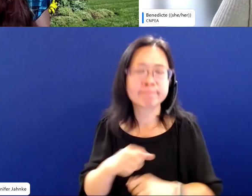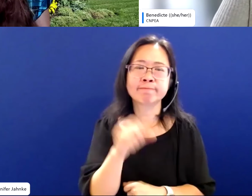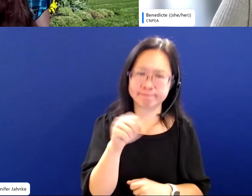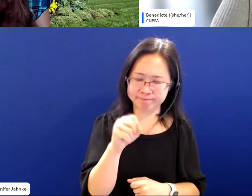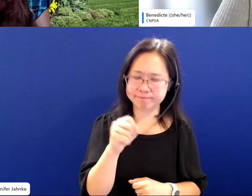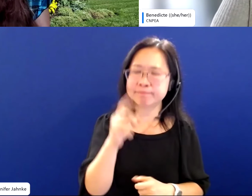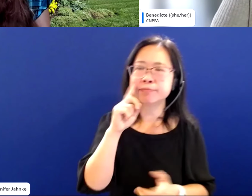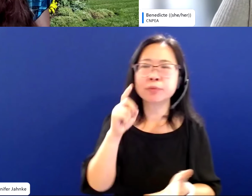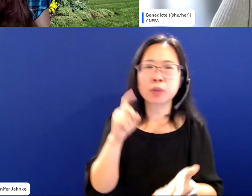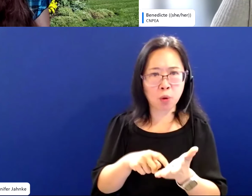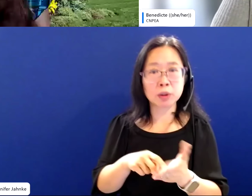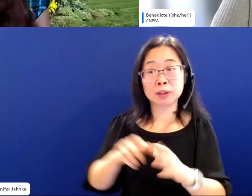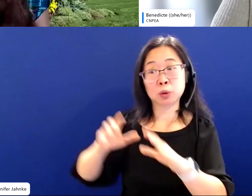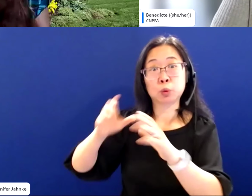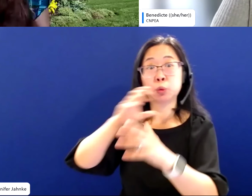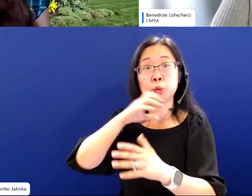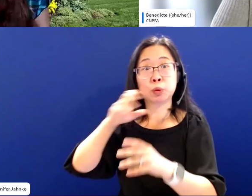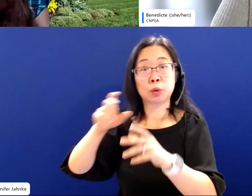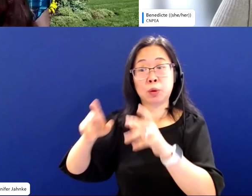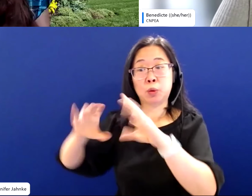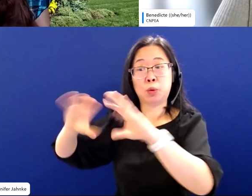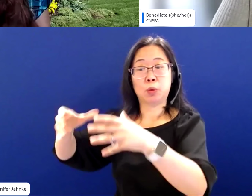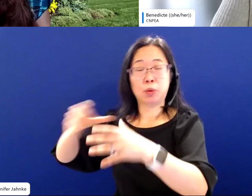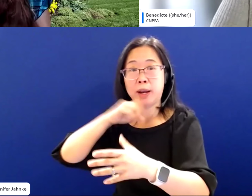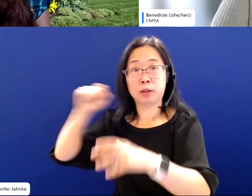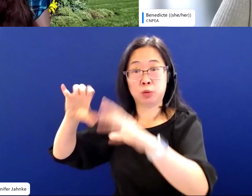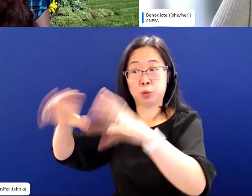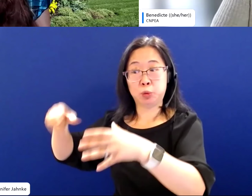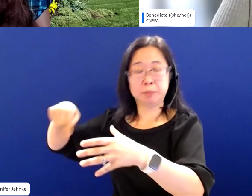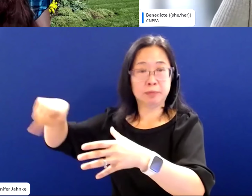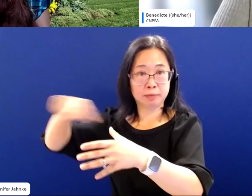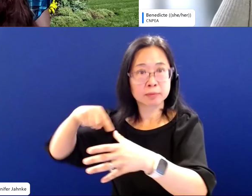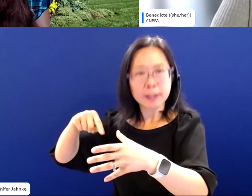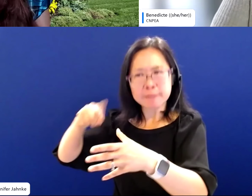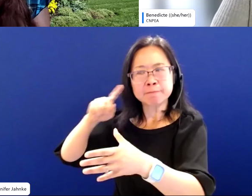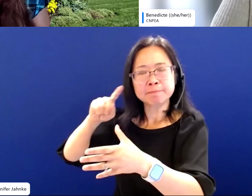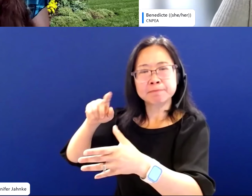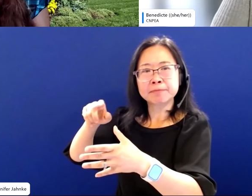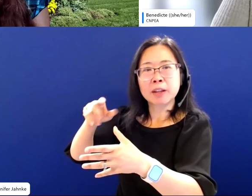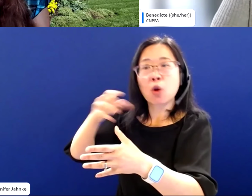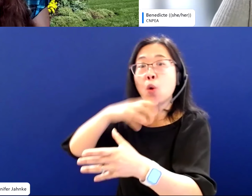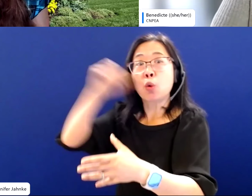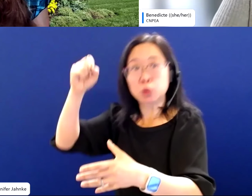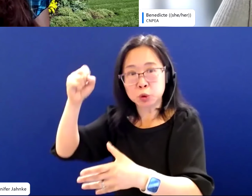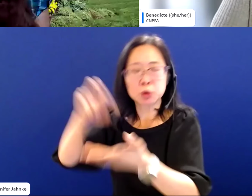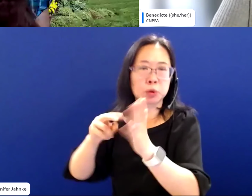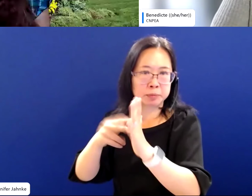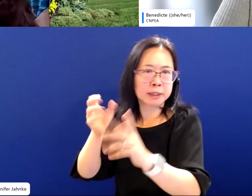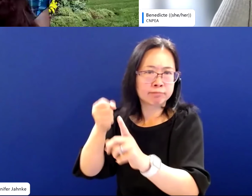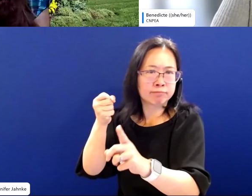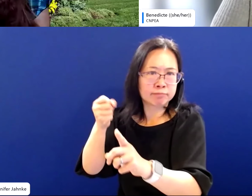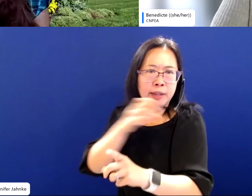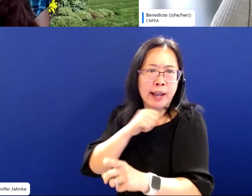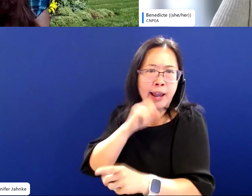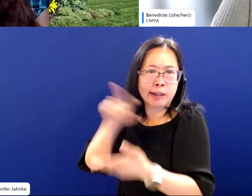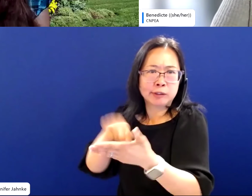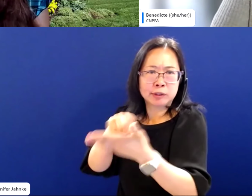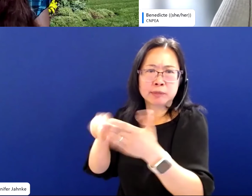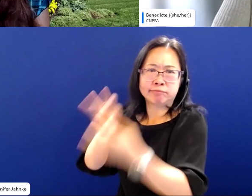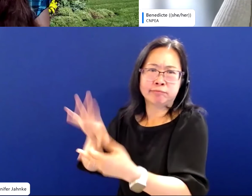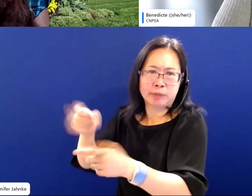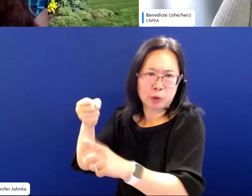individuals it affected them more. And some of that might be related to age, might be related to cohorts.